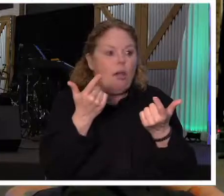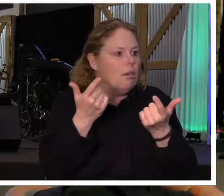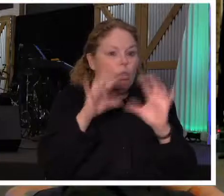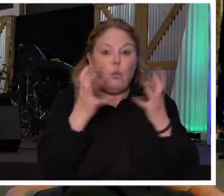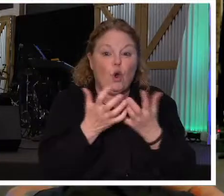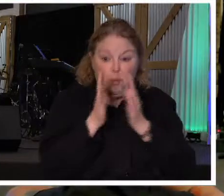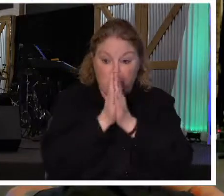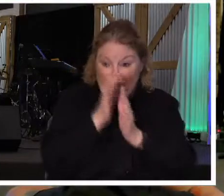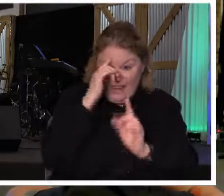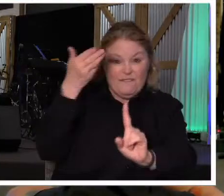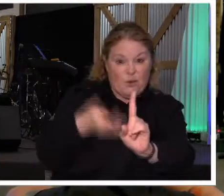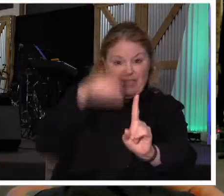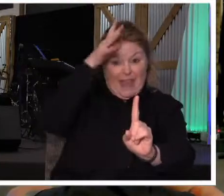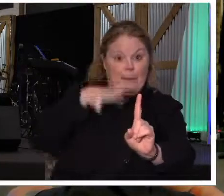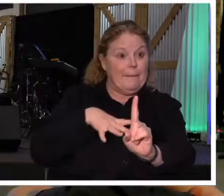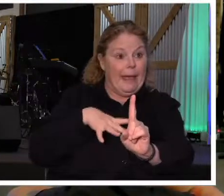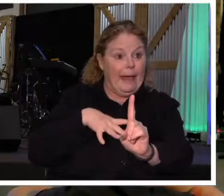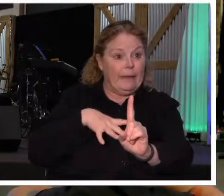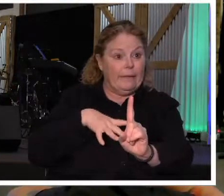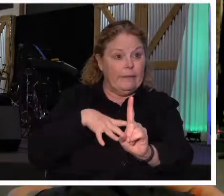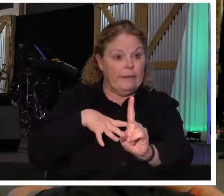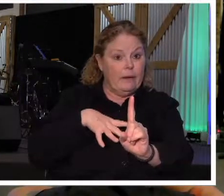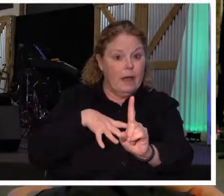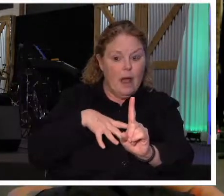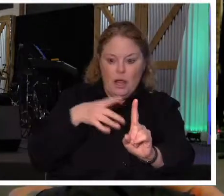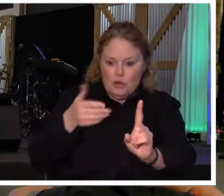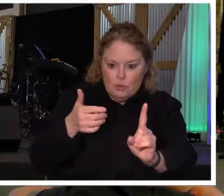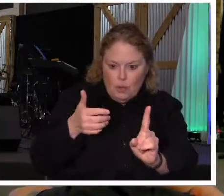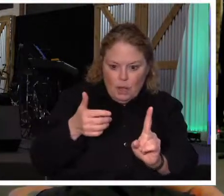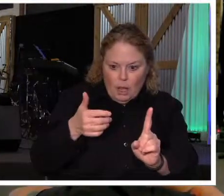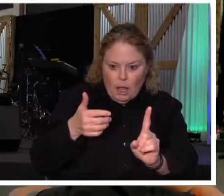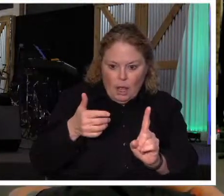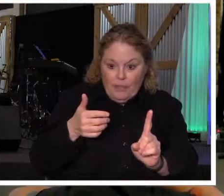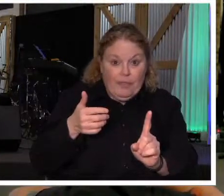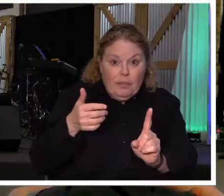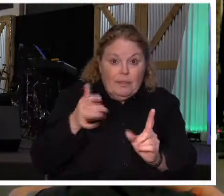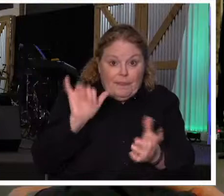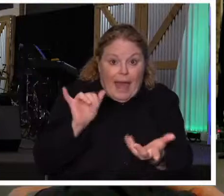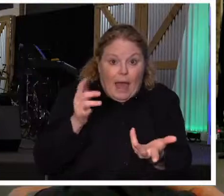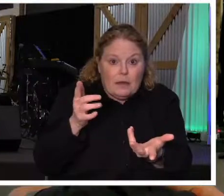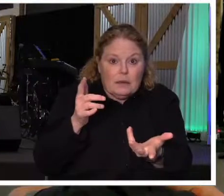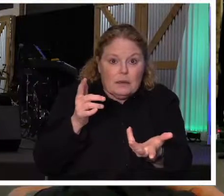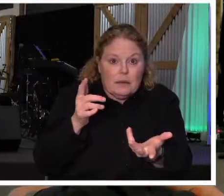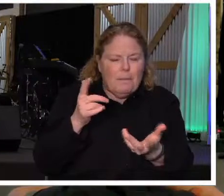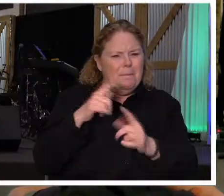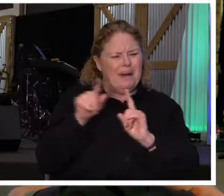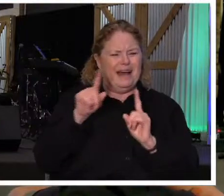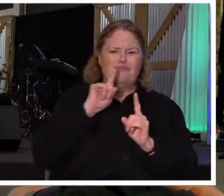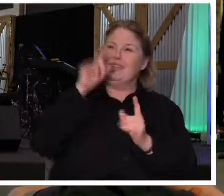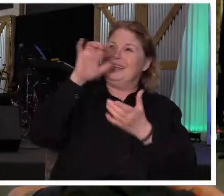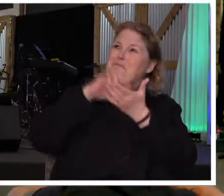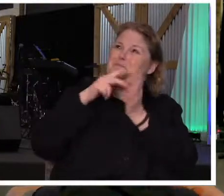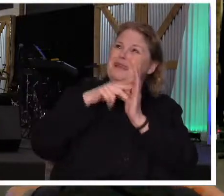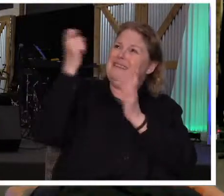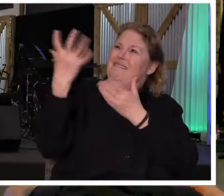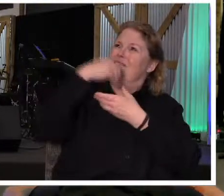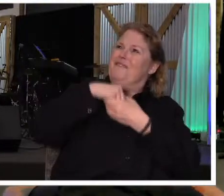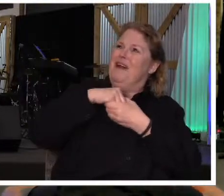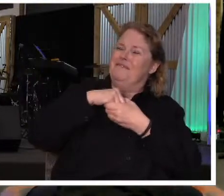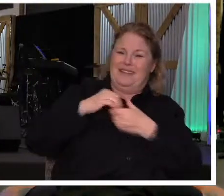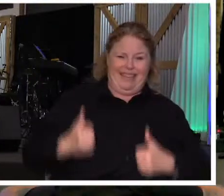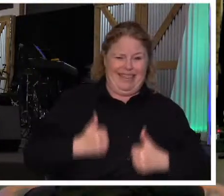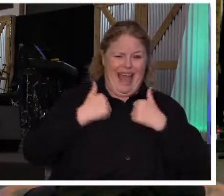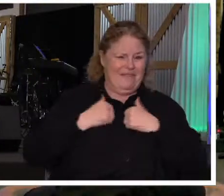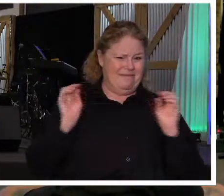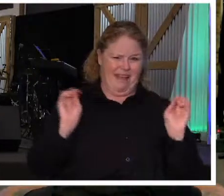would invade our lives in a way that would bring benefit to us. But basically, we do not believe in God in such a way that the weight